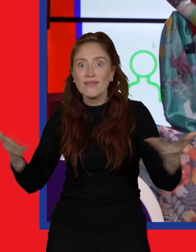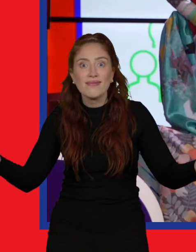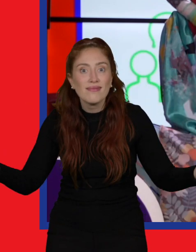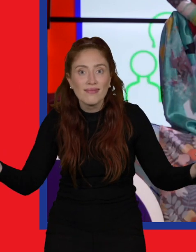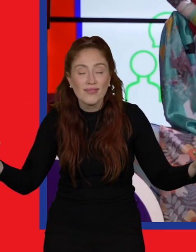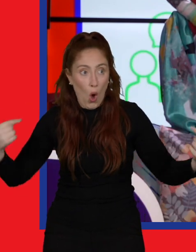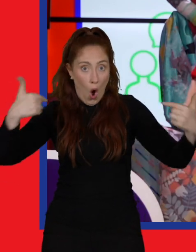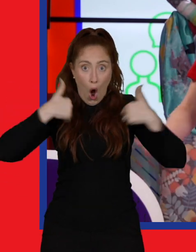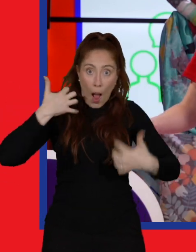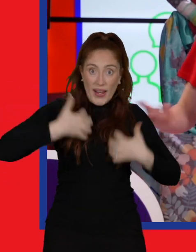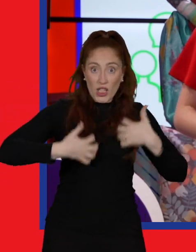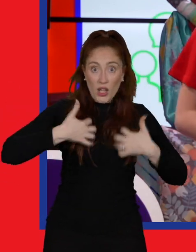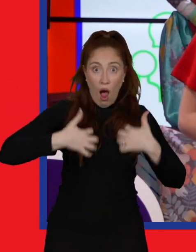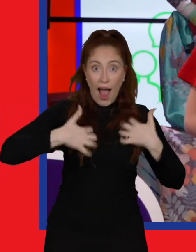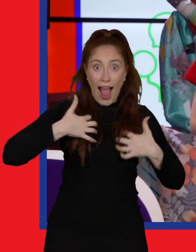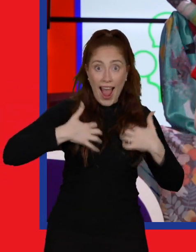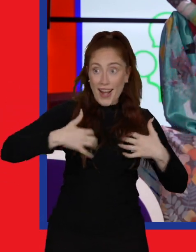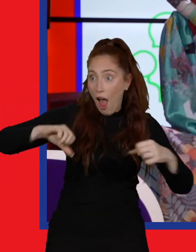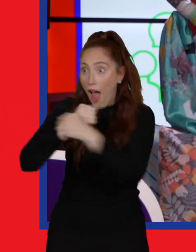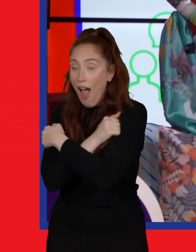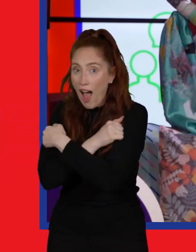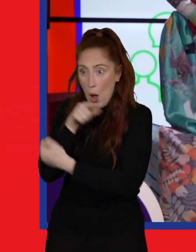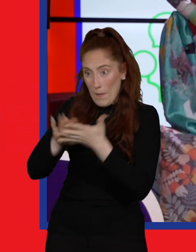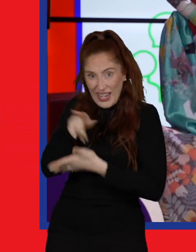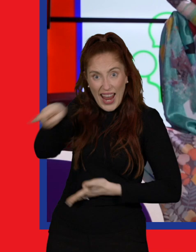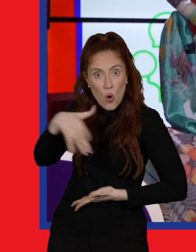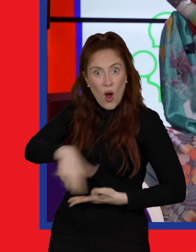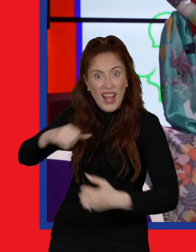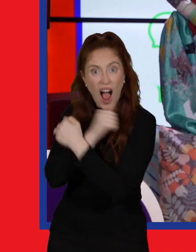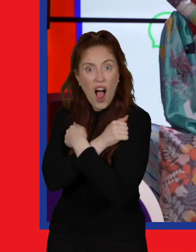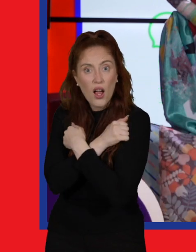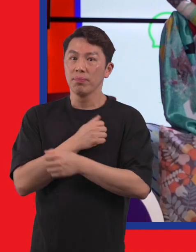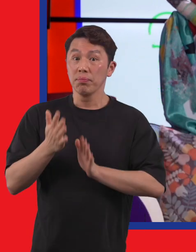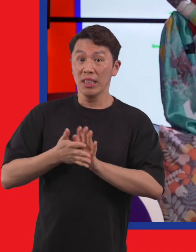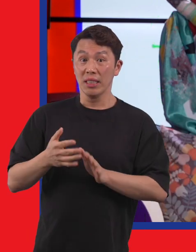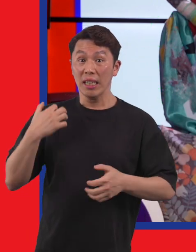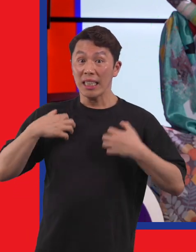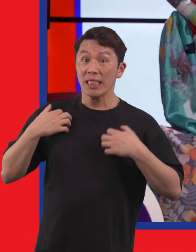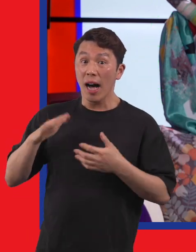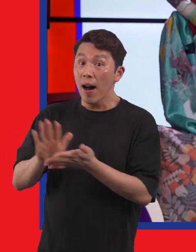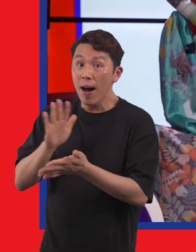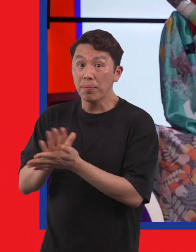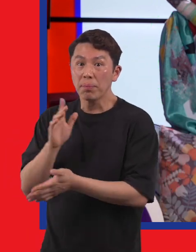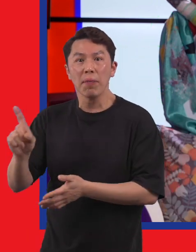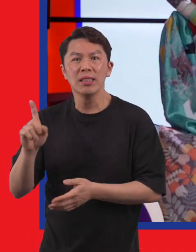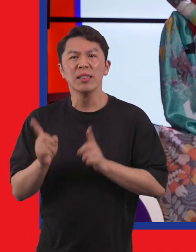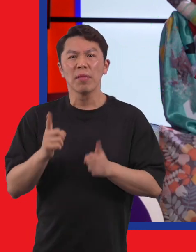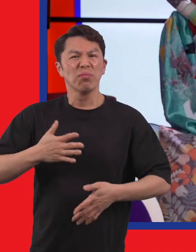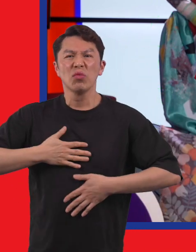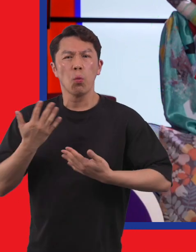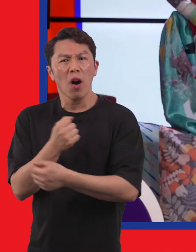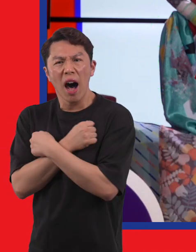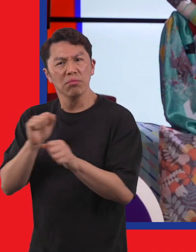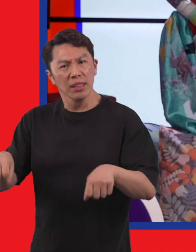instead? See, just because I'm excited for you doesn't mean you want a hug. That doesn't mean I'm not happy that you're excited